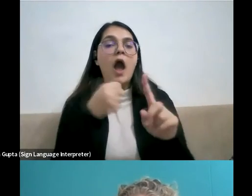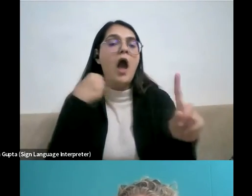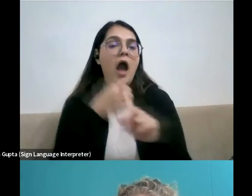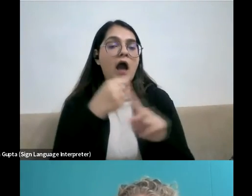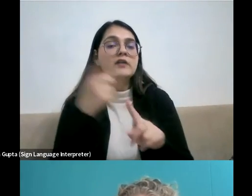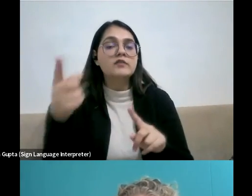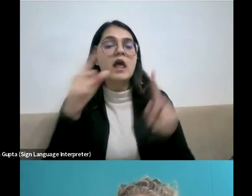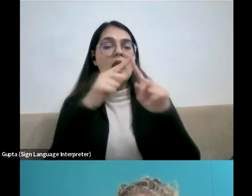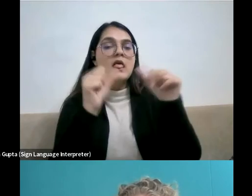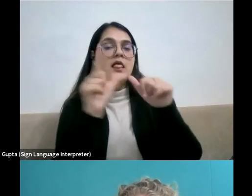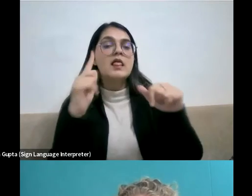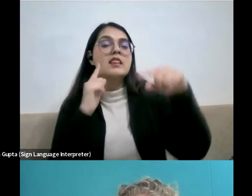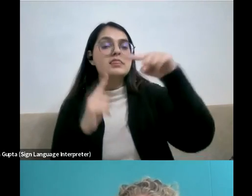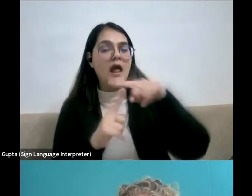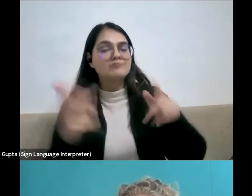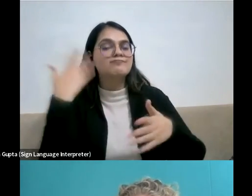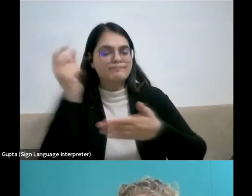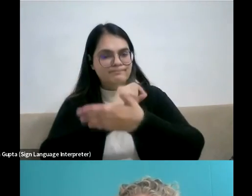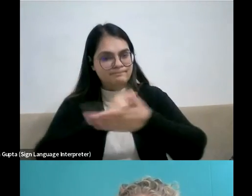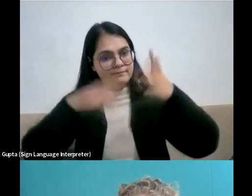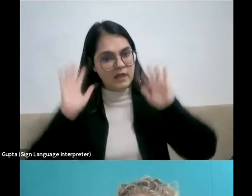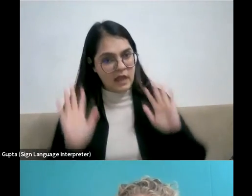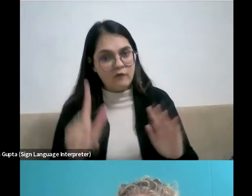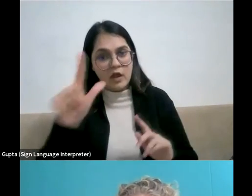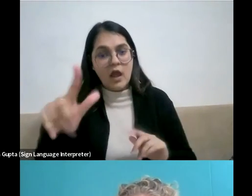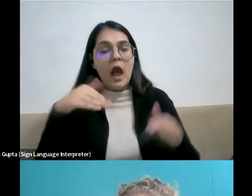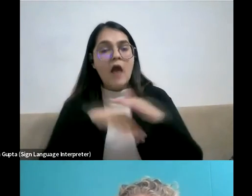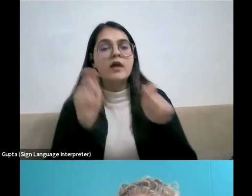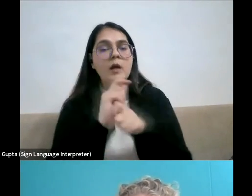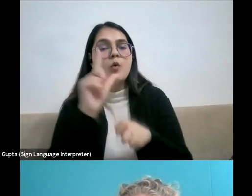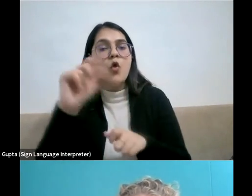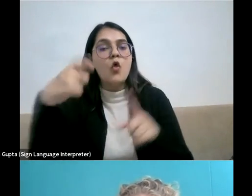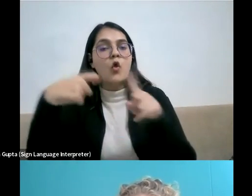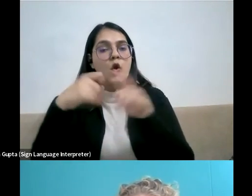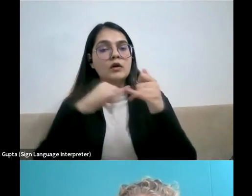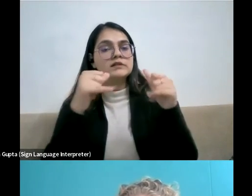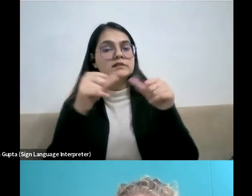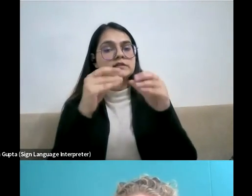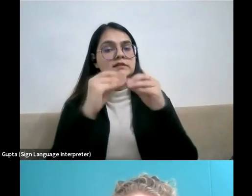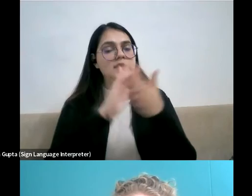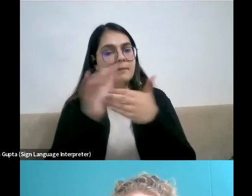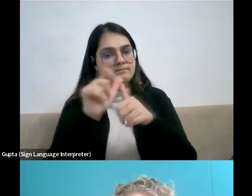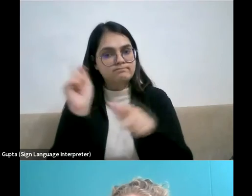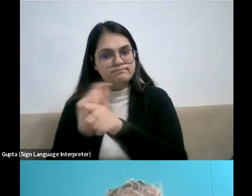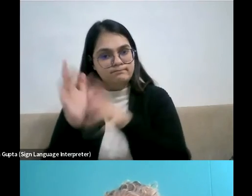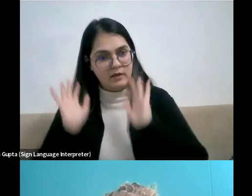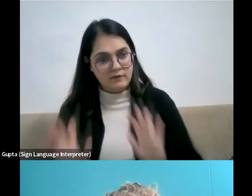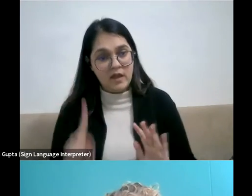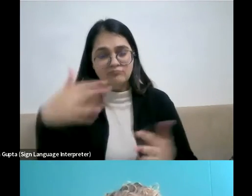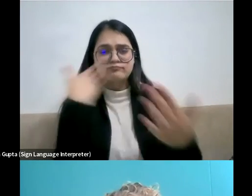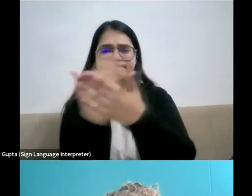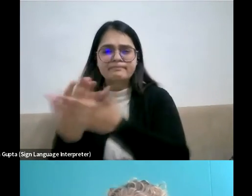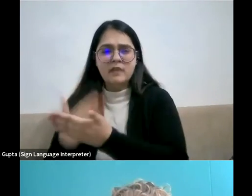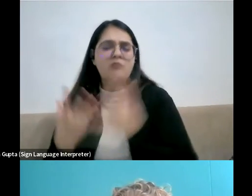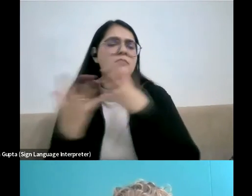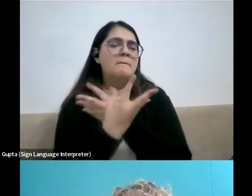Shahid and balleteer. And his most famous contribution, perhaps, although he has contributed in a number